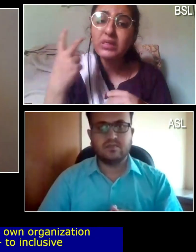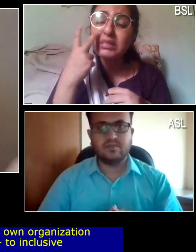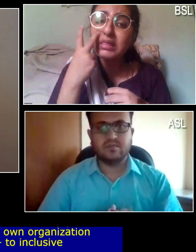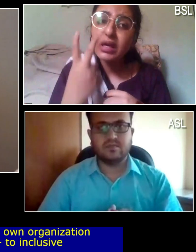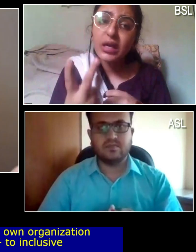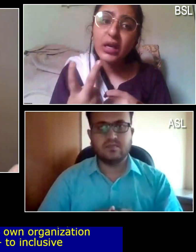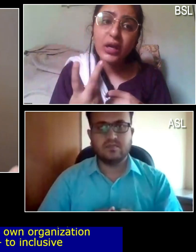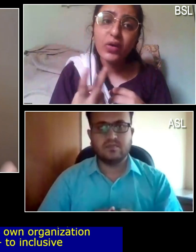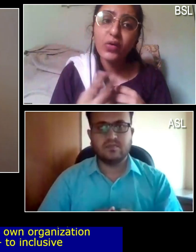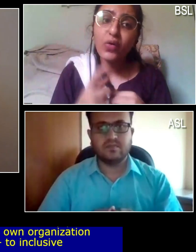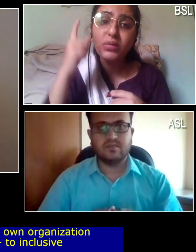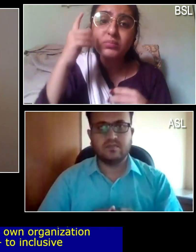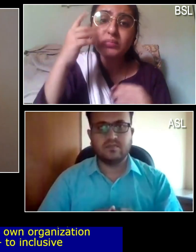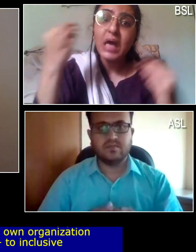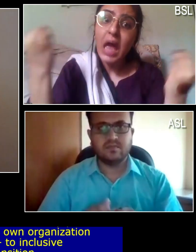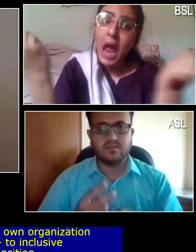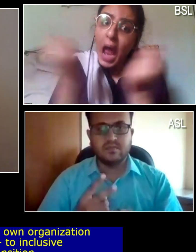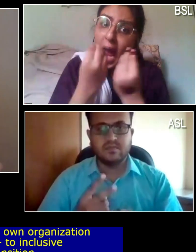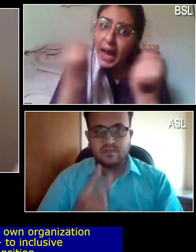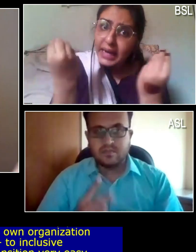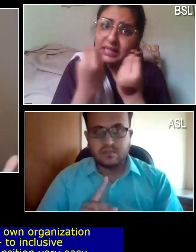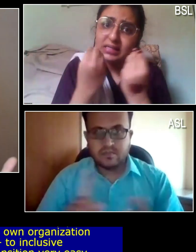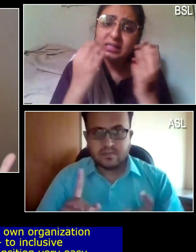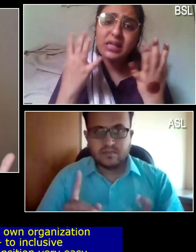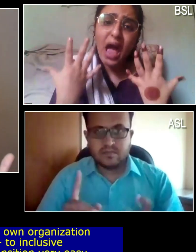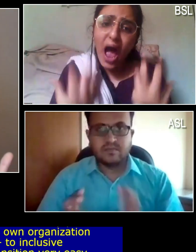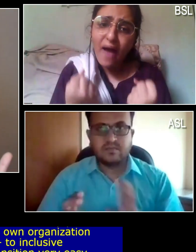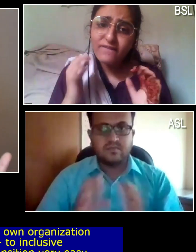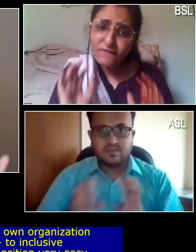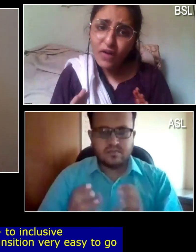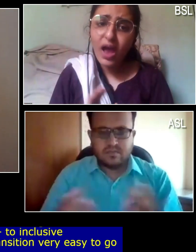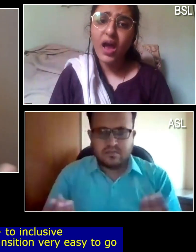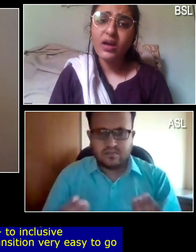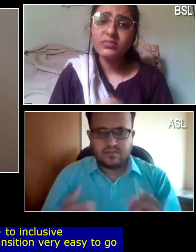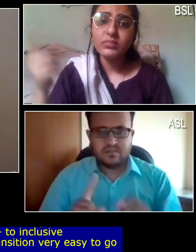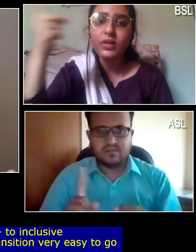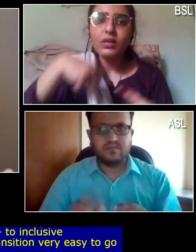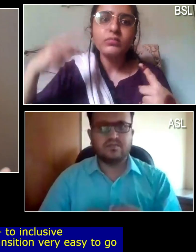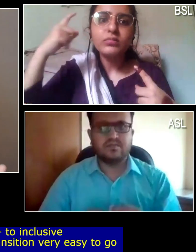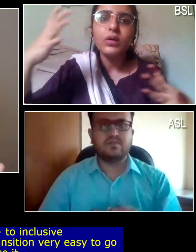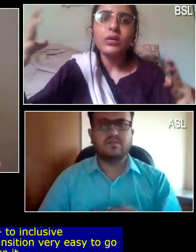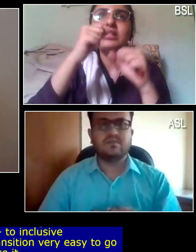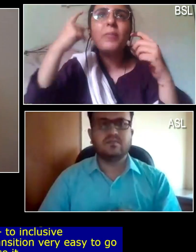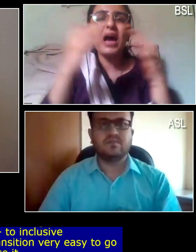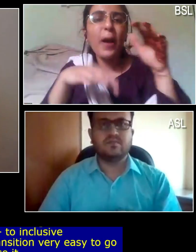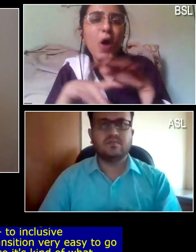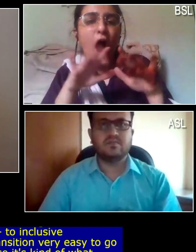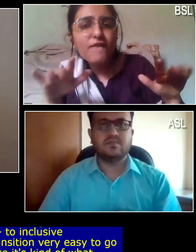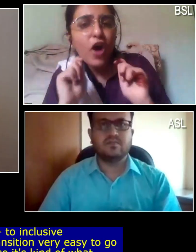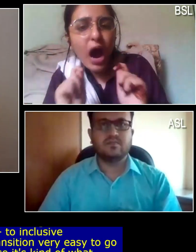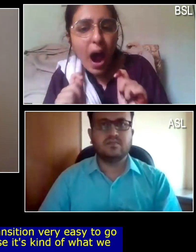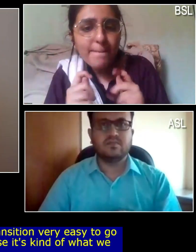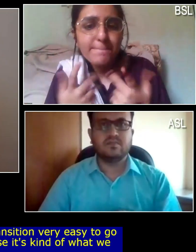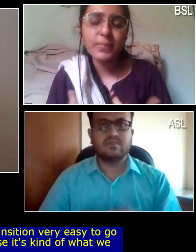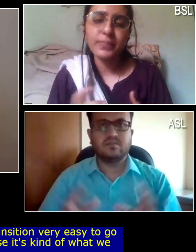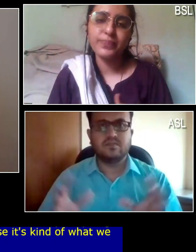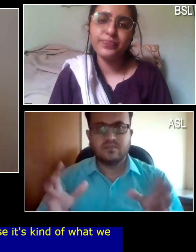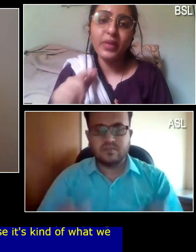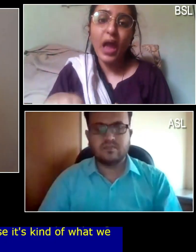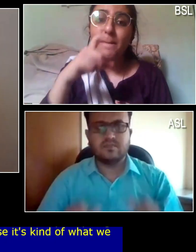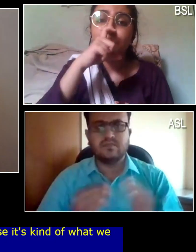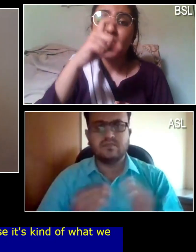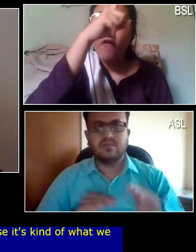very easy to go from everyone working remote, because it's kind of what we do anyhow. Now, the Canadian government has